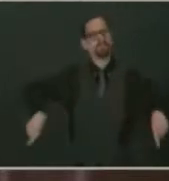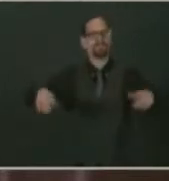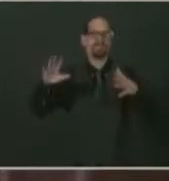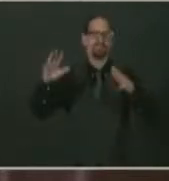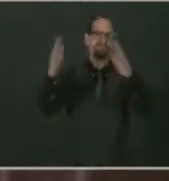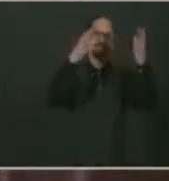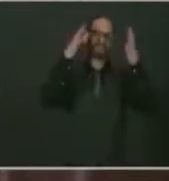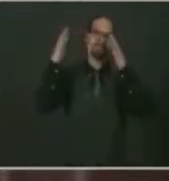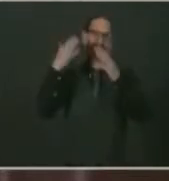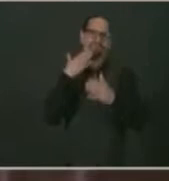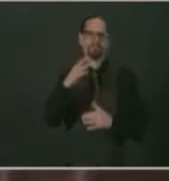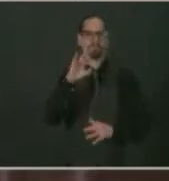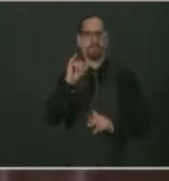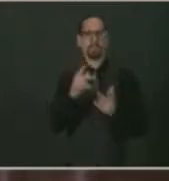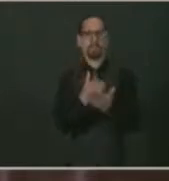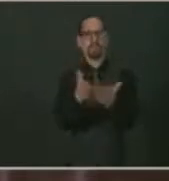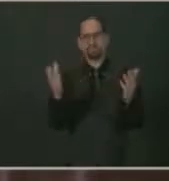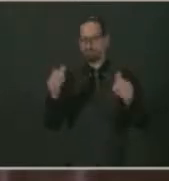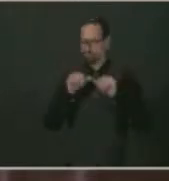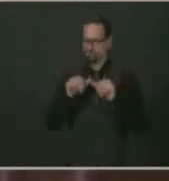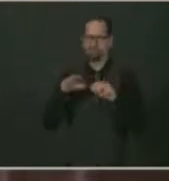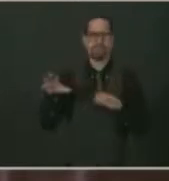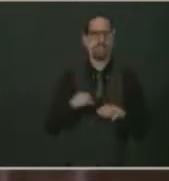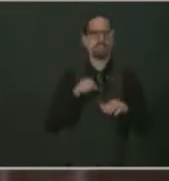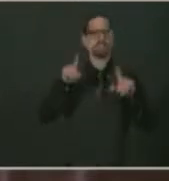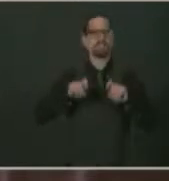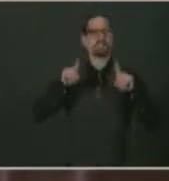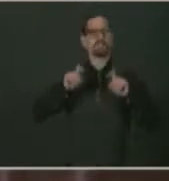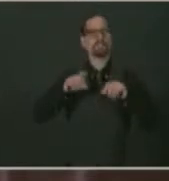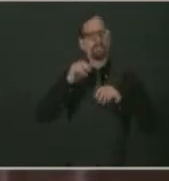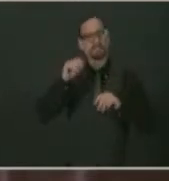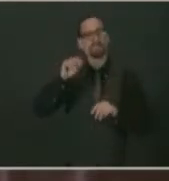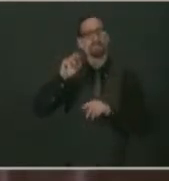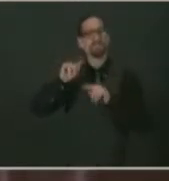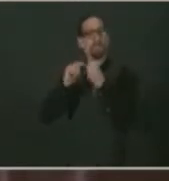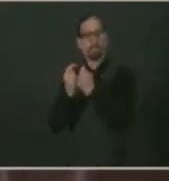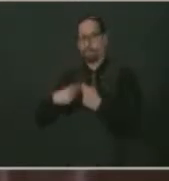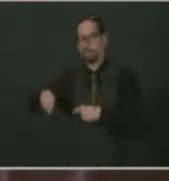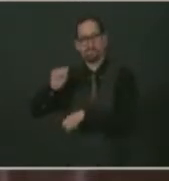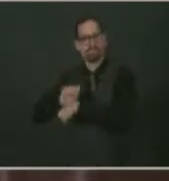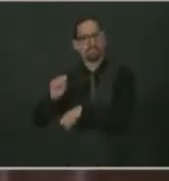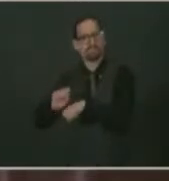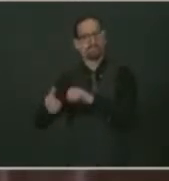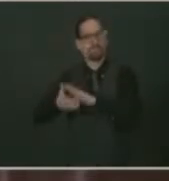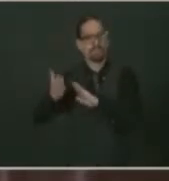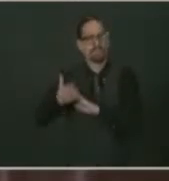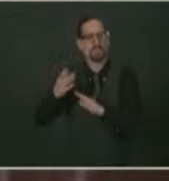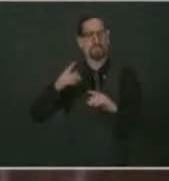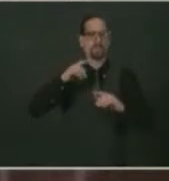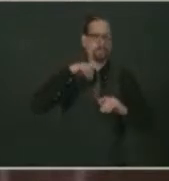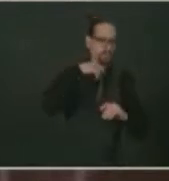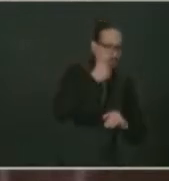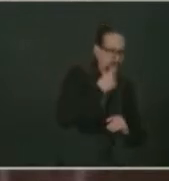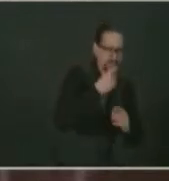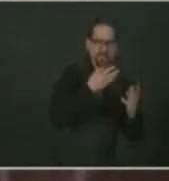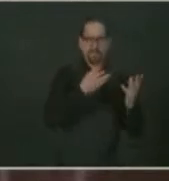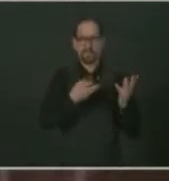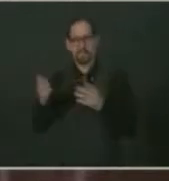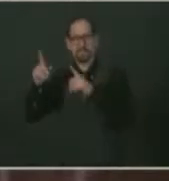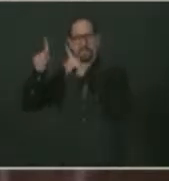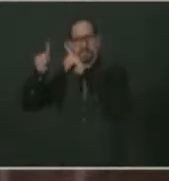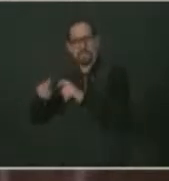team that has worked comprehensively and with Governor McKee to ensure that everyone